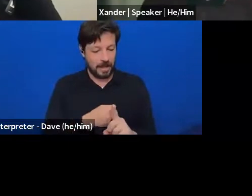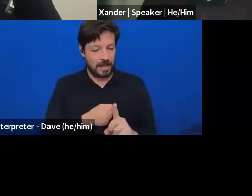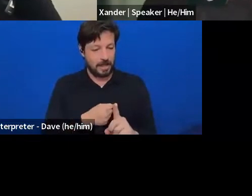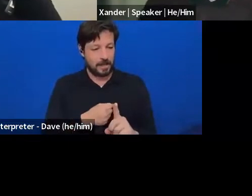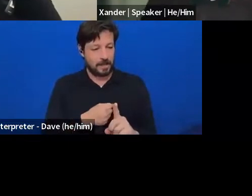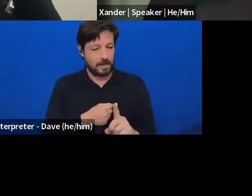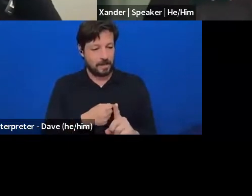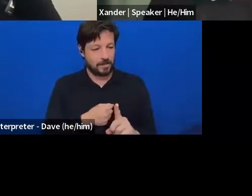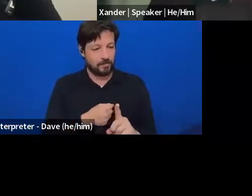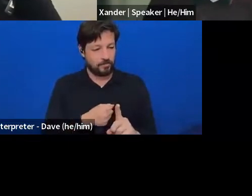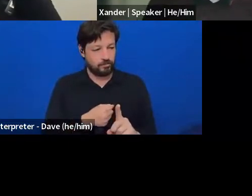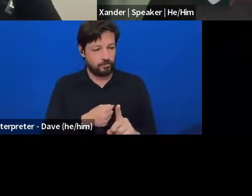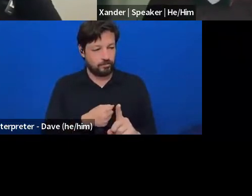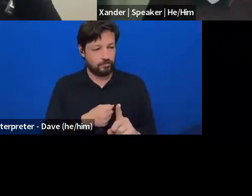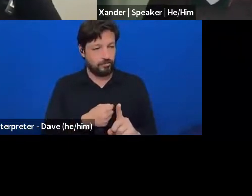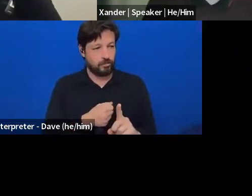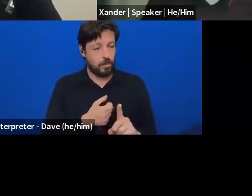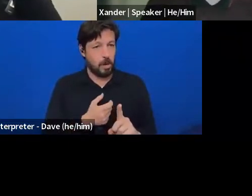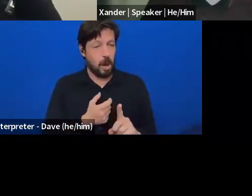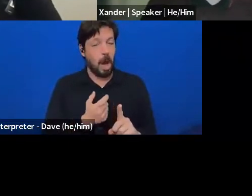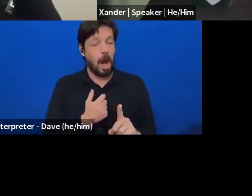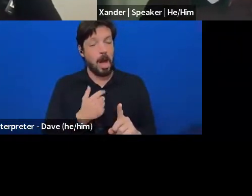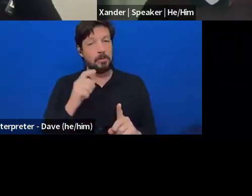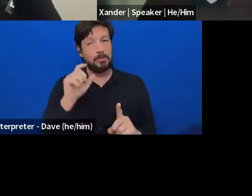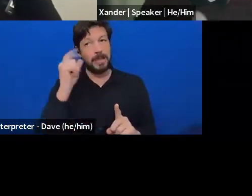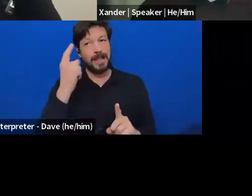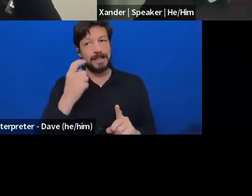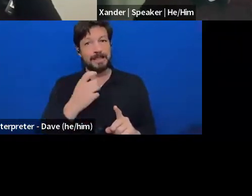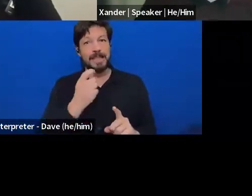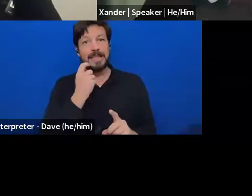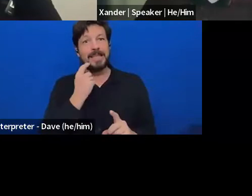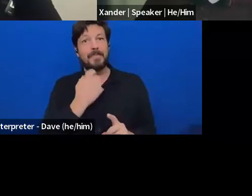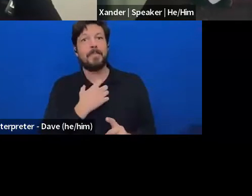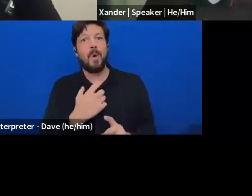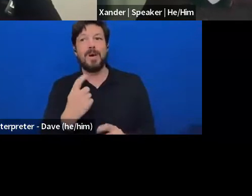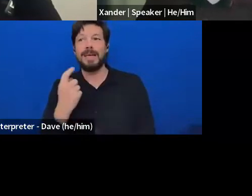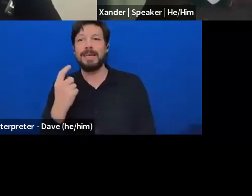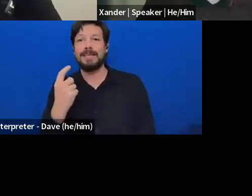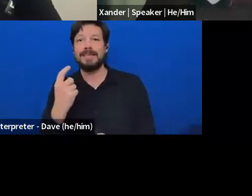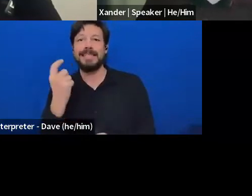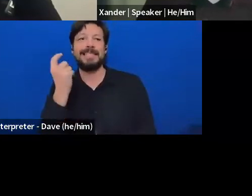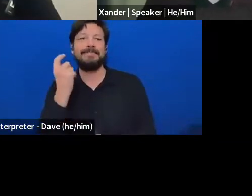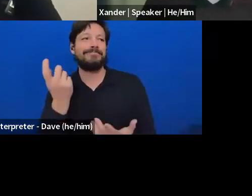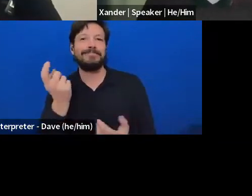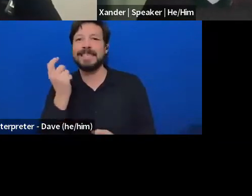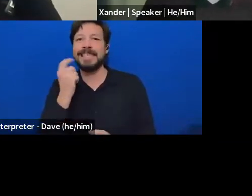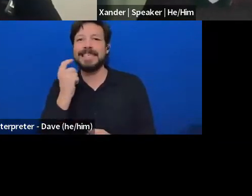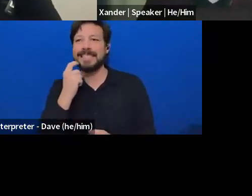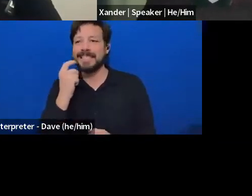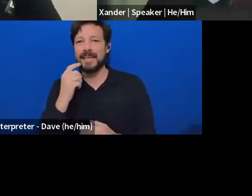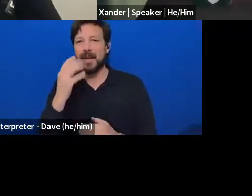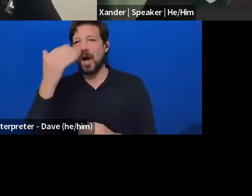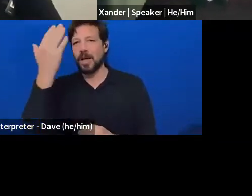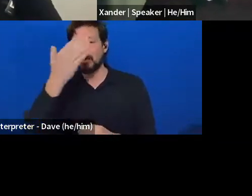evidently a lot more easier in high school, obviously, because you're A, more mature, and B,